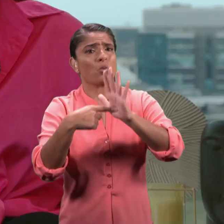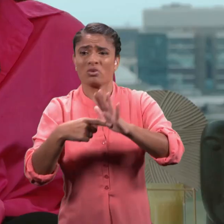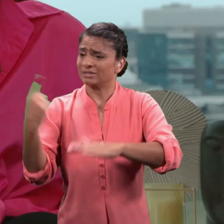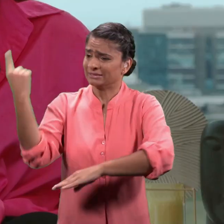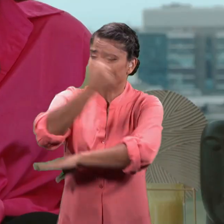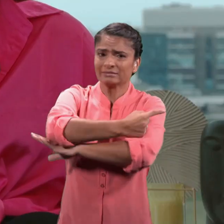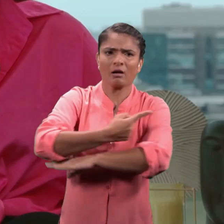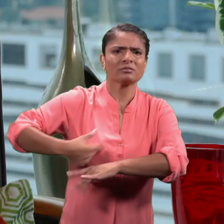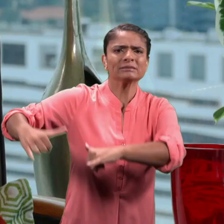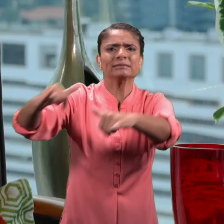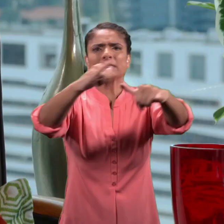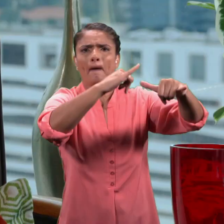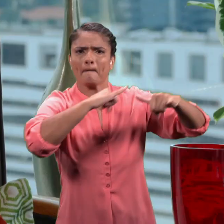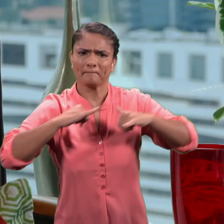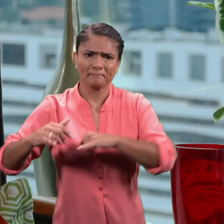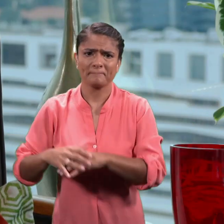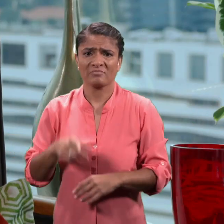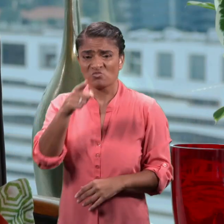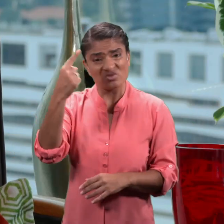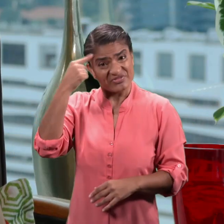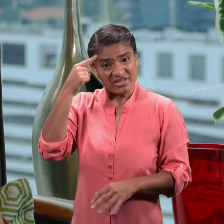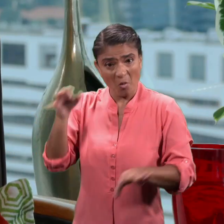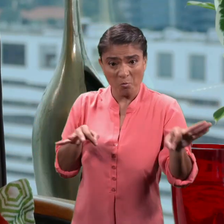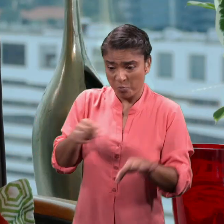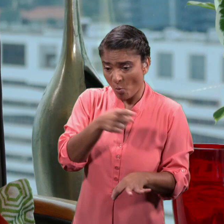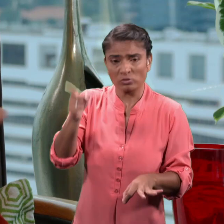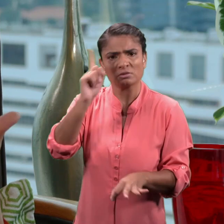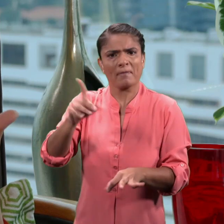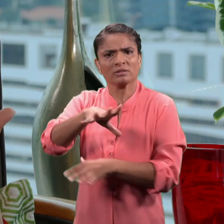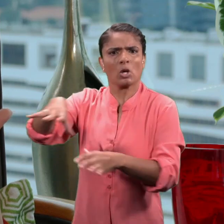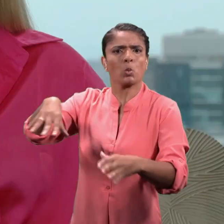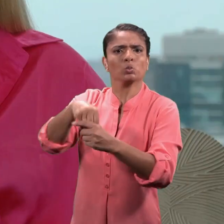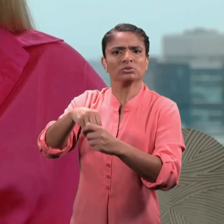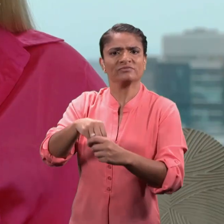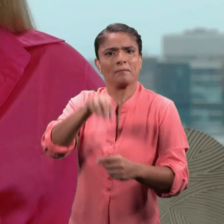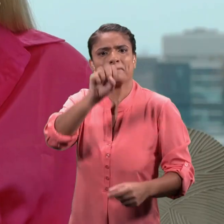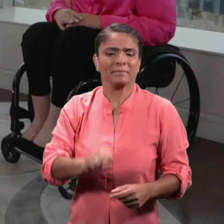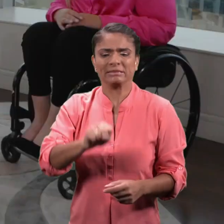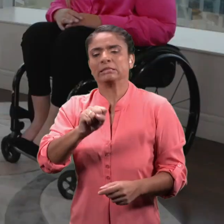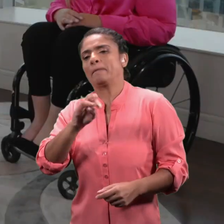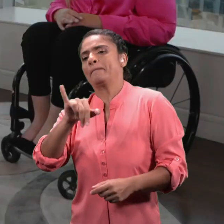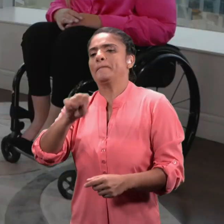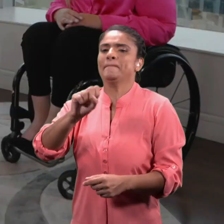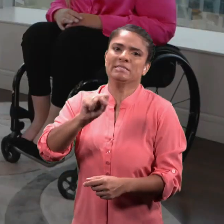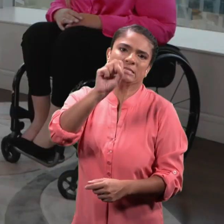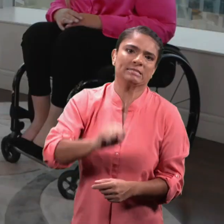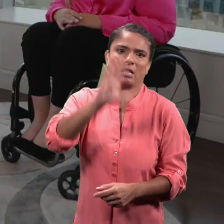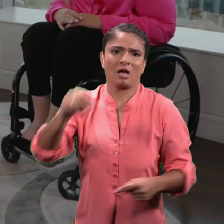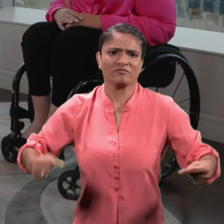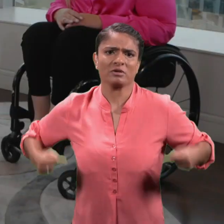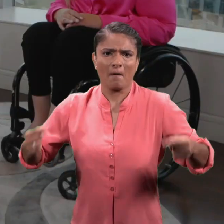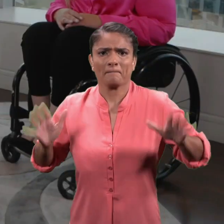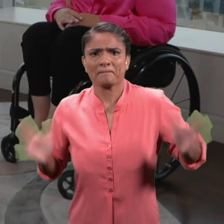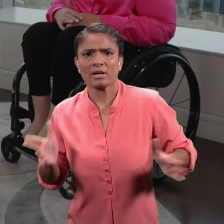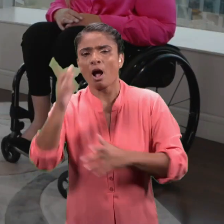of the day, and we are the same. As a last question, do you think that we should have an all-inclusive platform platform instead of having Miss South Africa